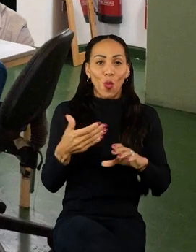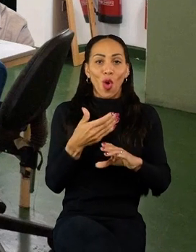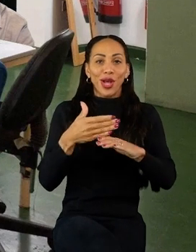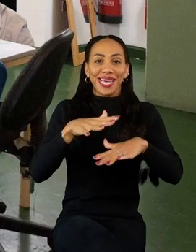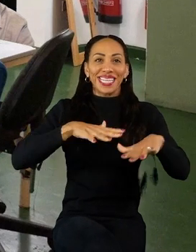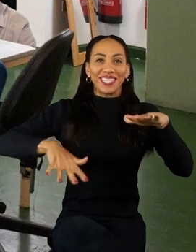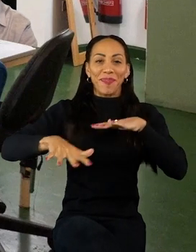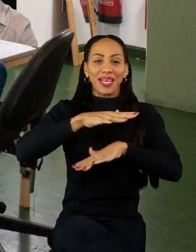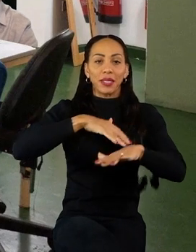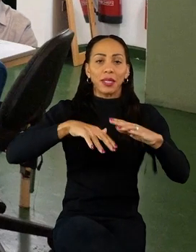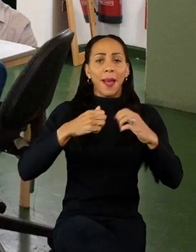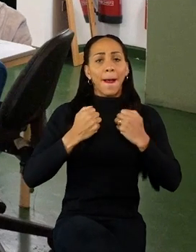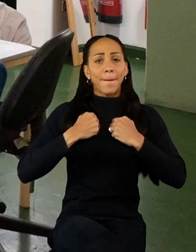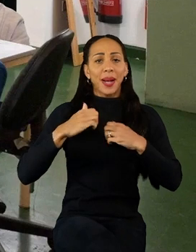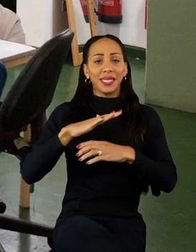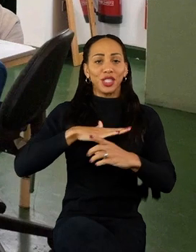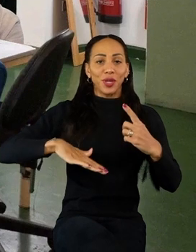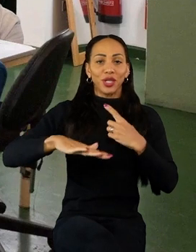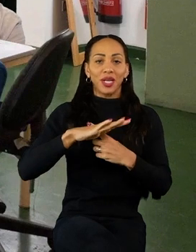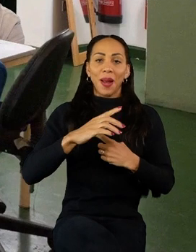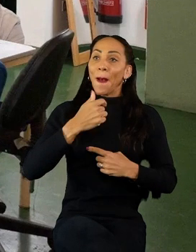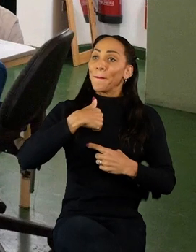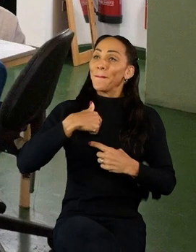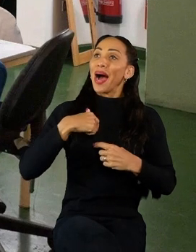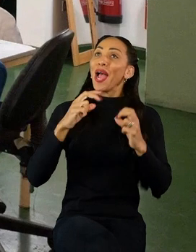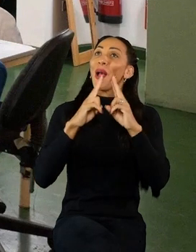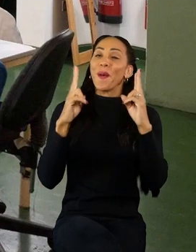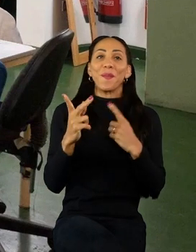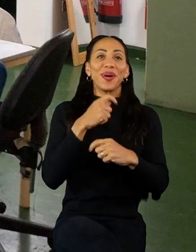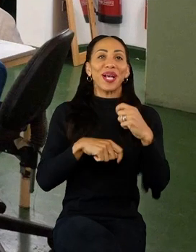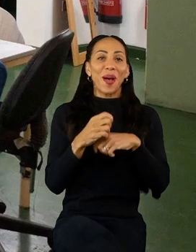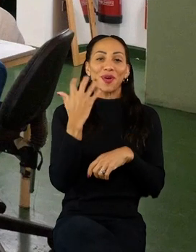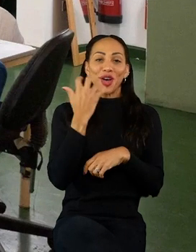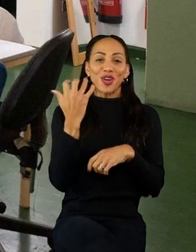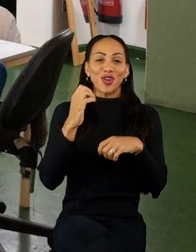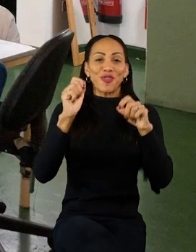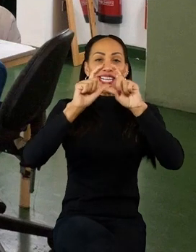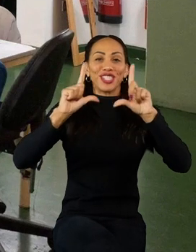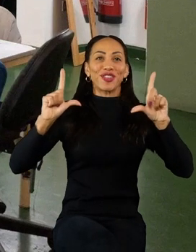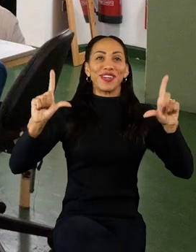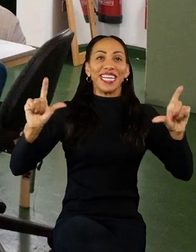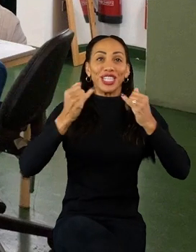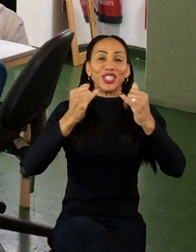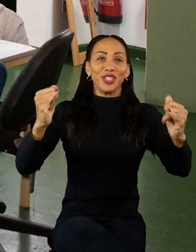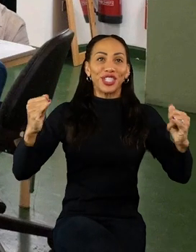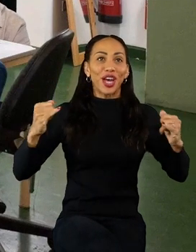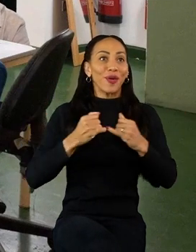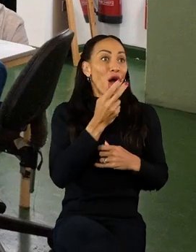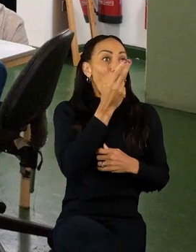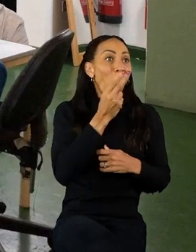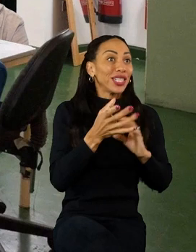our working spaces. And in my situation, I was turning my home into a green screen studio and collaborating with artists and trying to sort